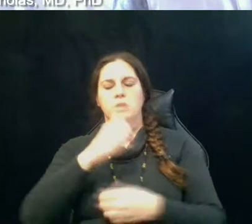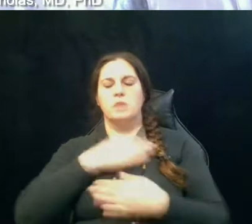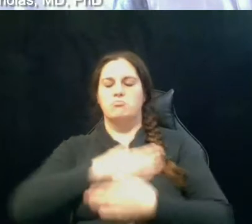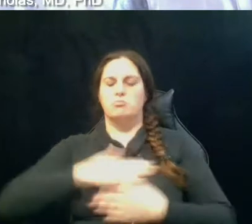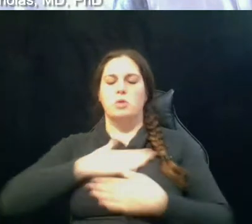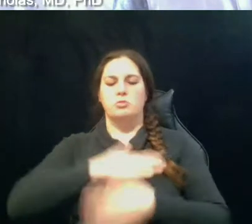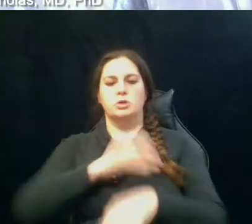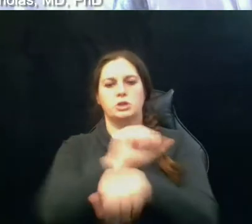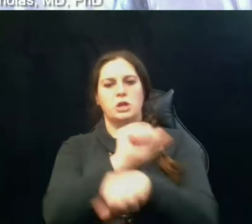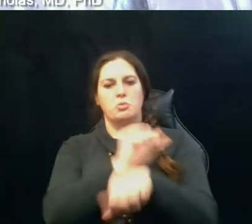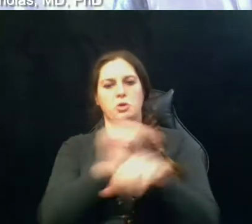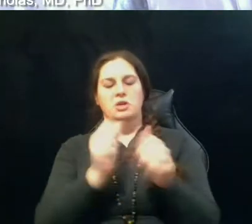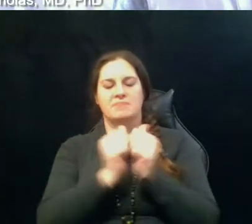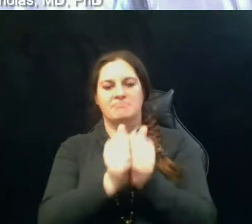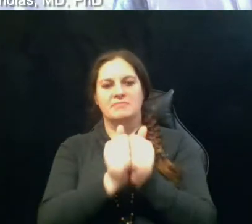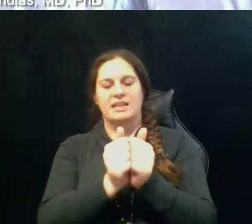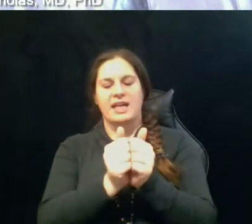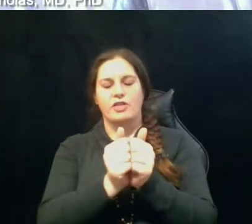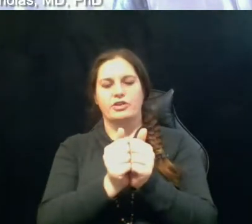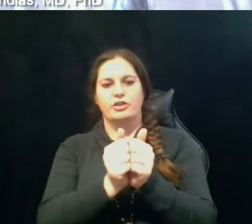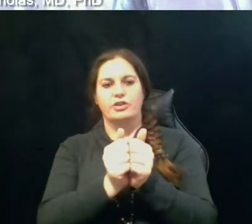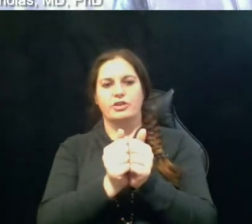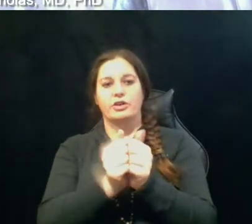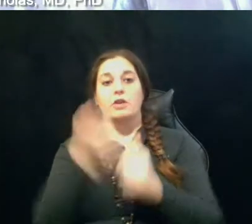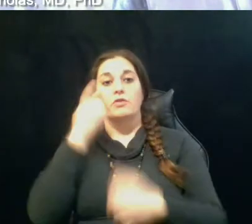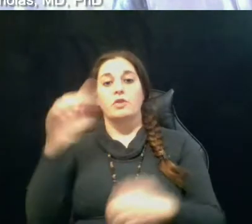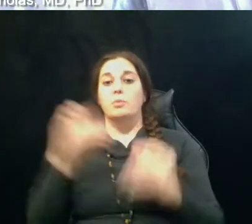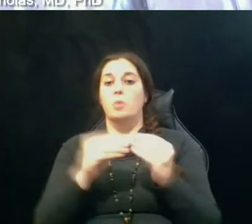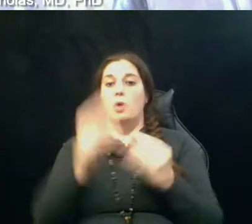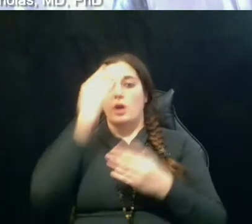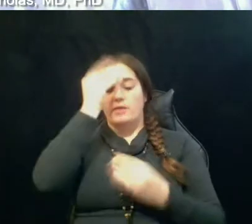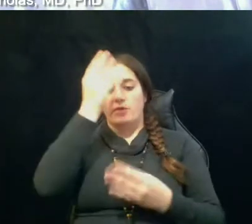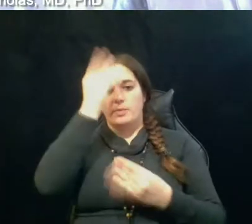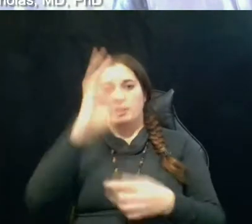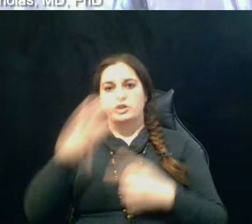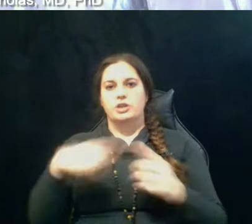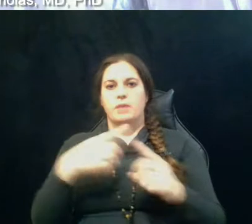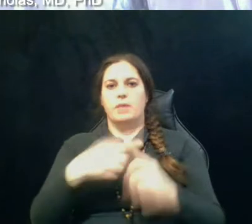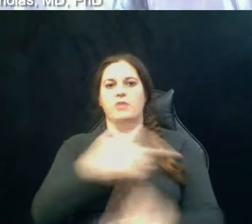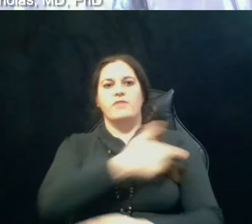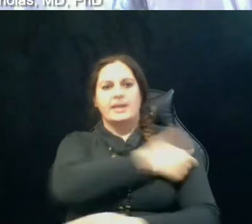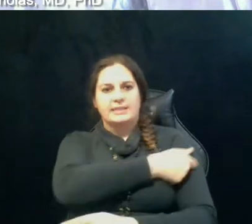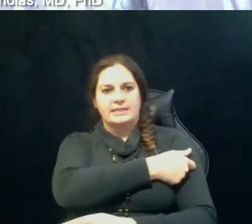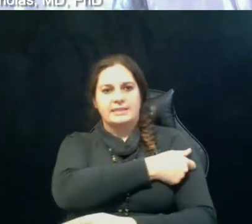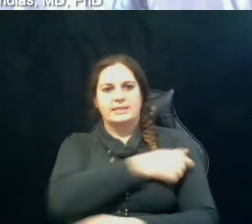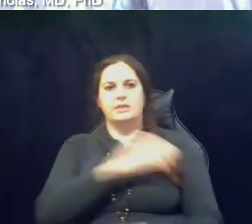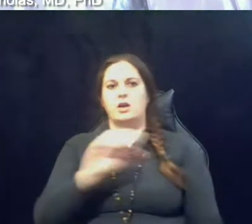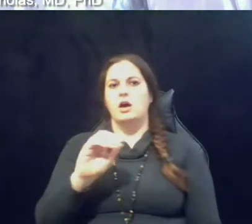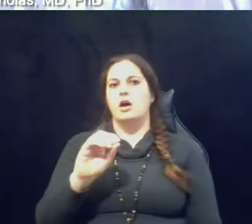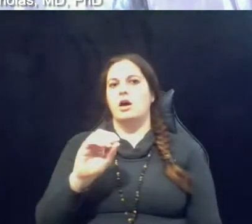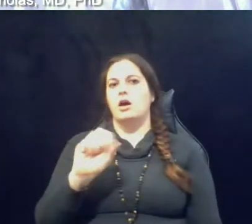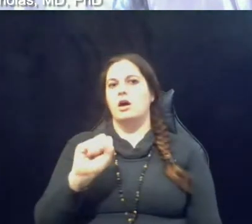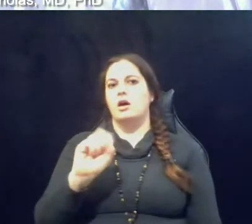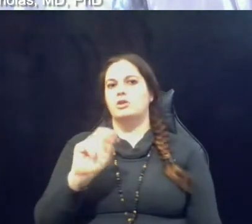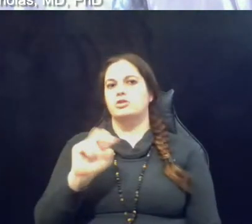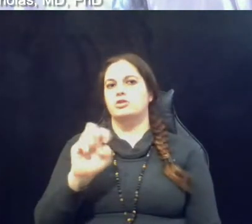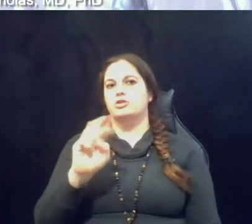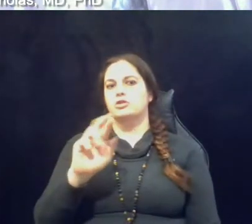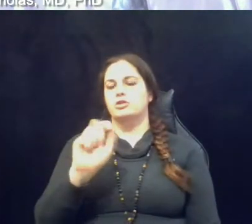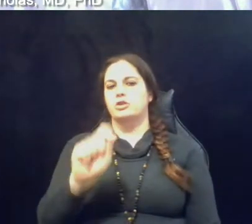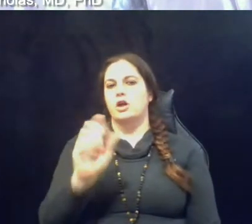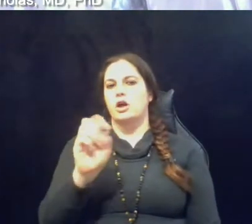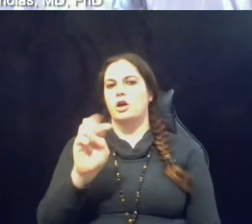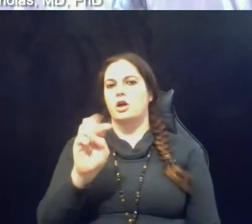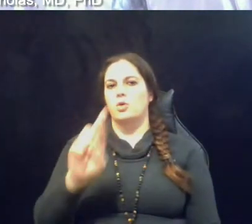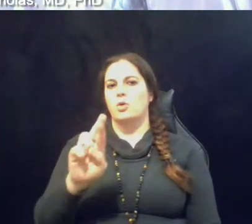today. For more information about the vaccine, please visit ochsner.org/vaccine. Remember, we're